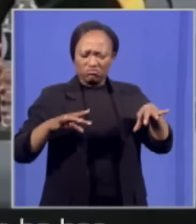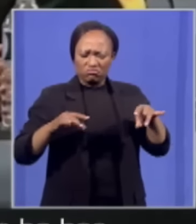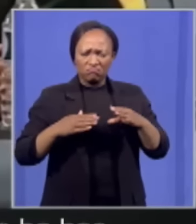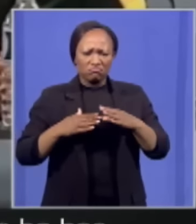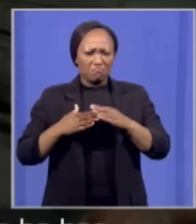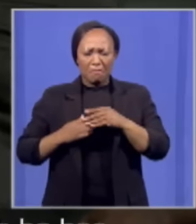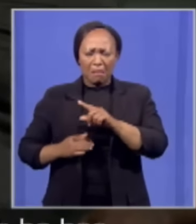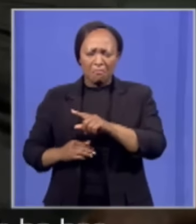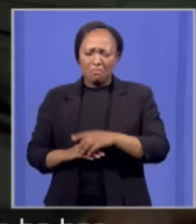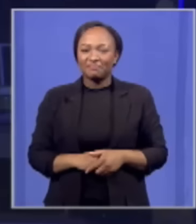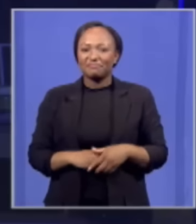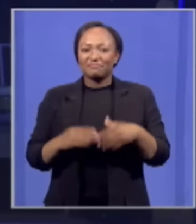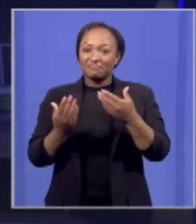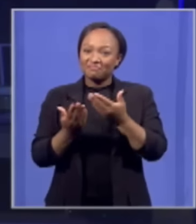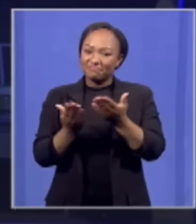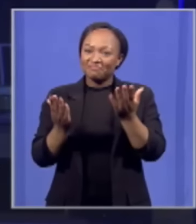yona.